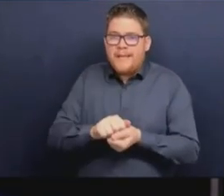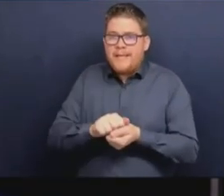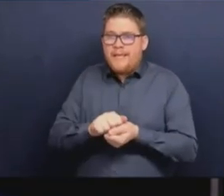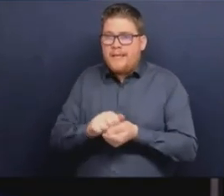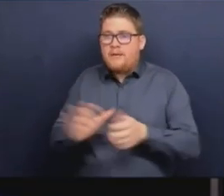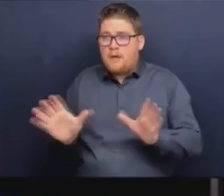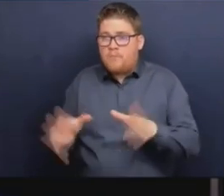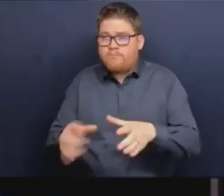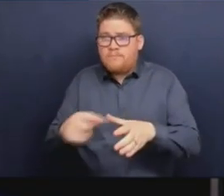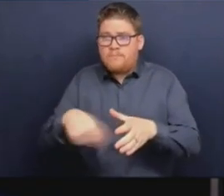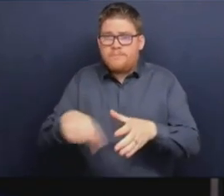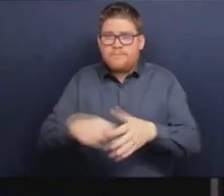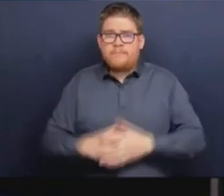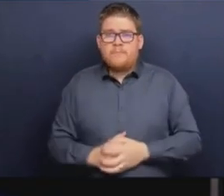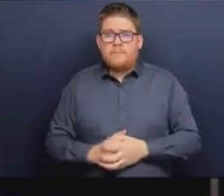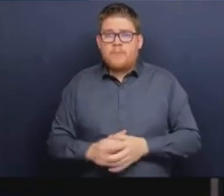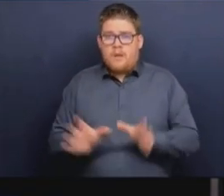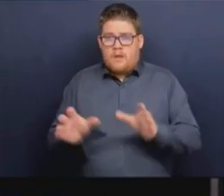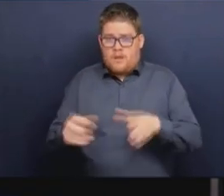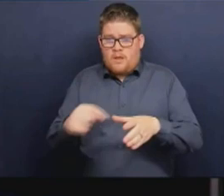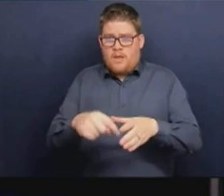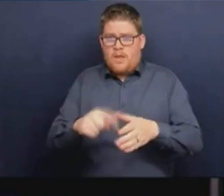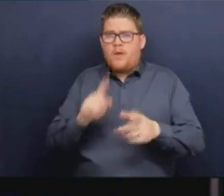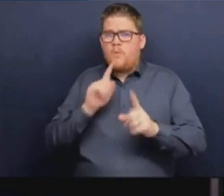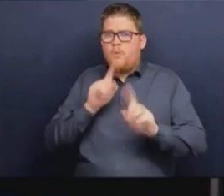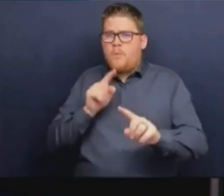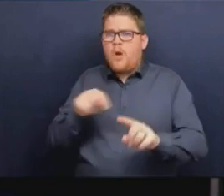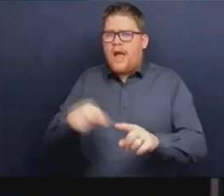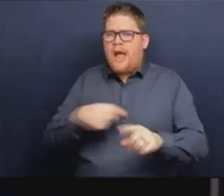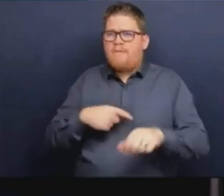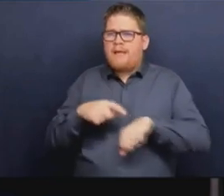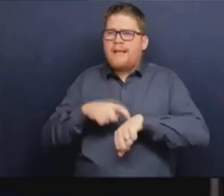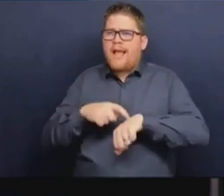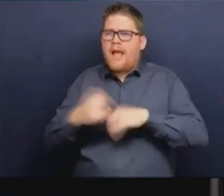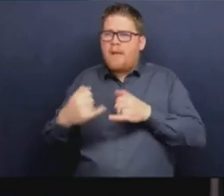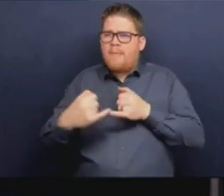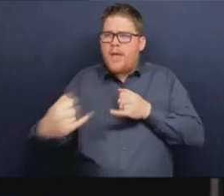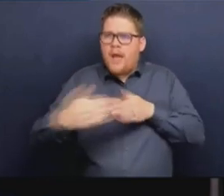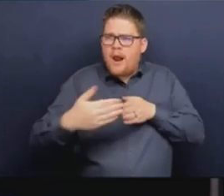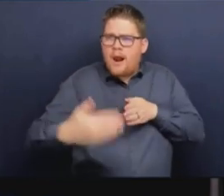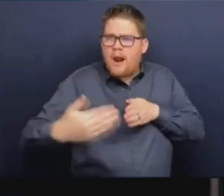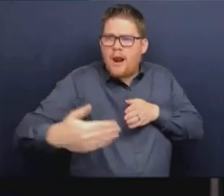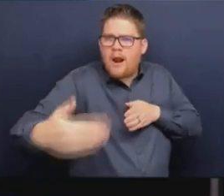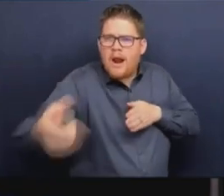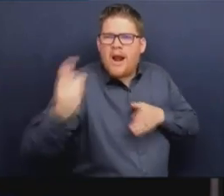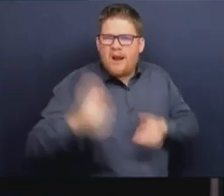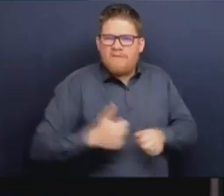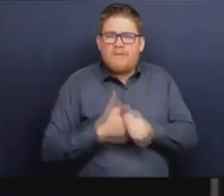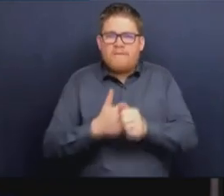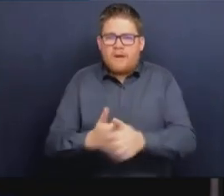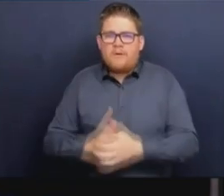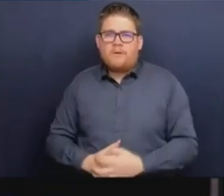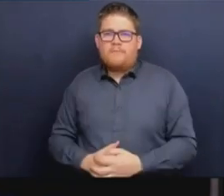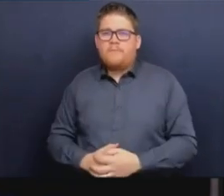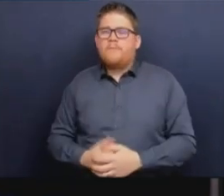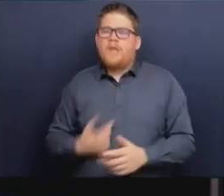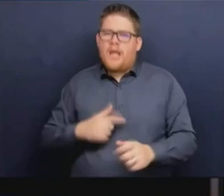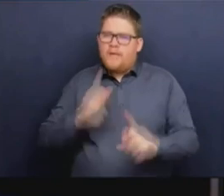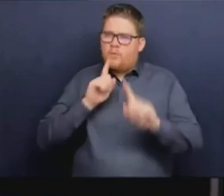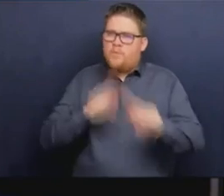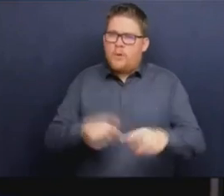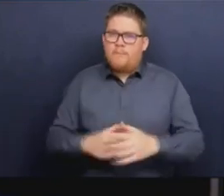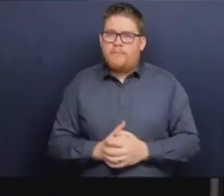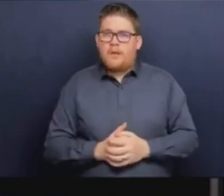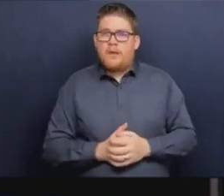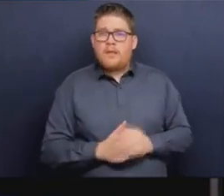out, the timeline that we have, like next year we will have the first report coming out. A lot of the policy work is already done,